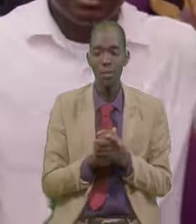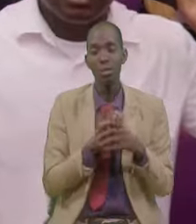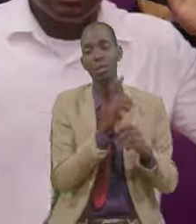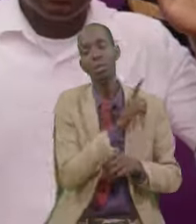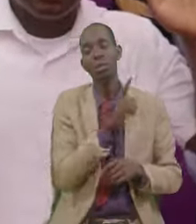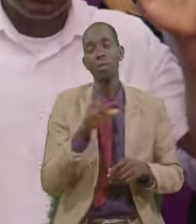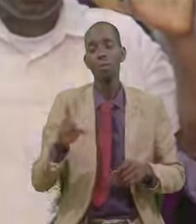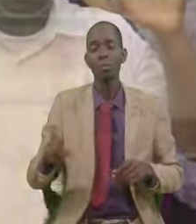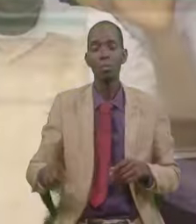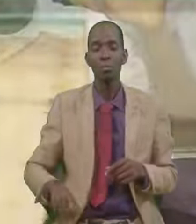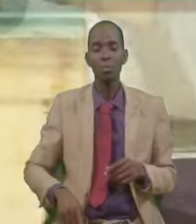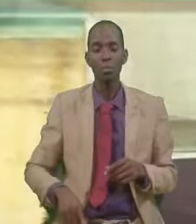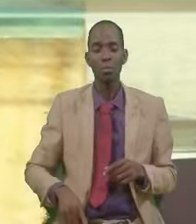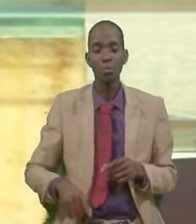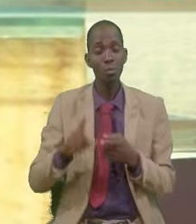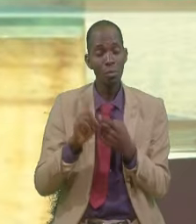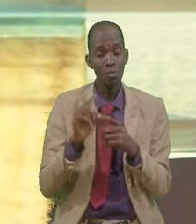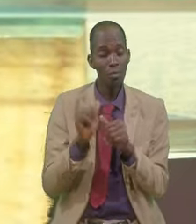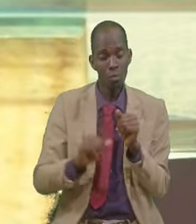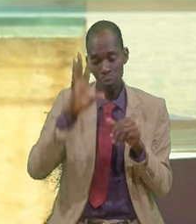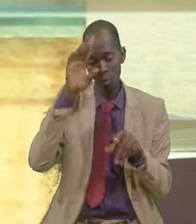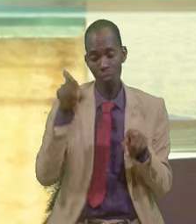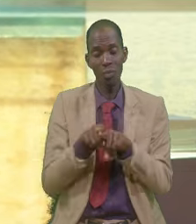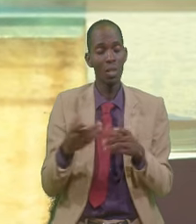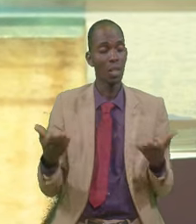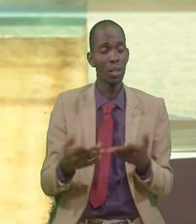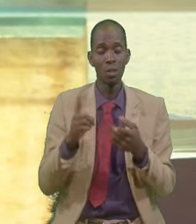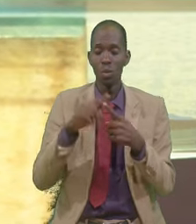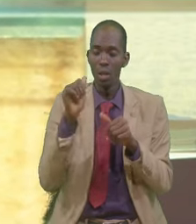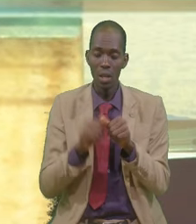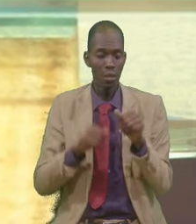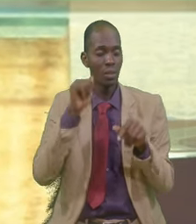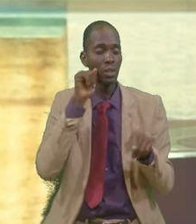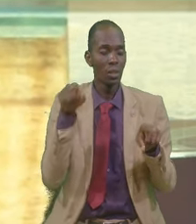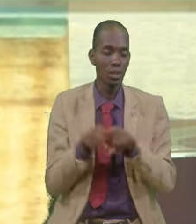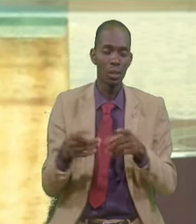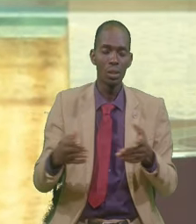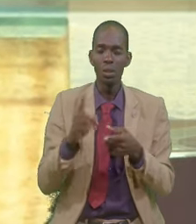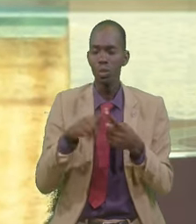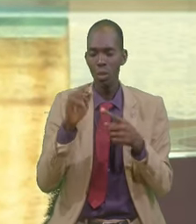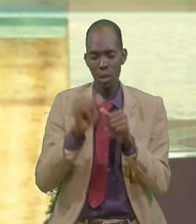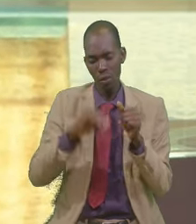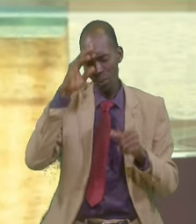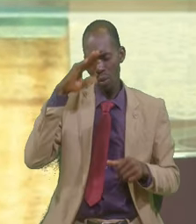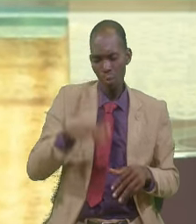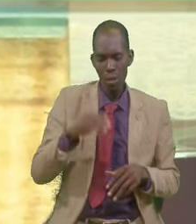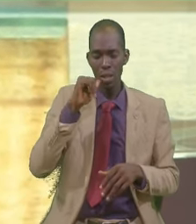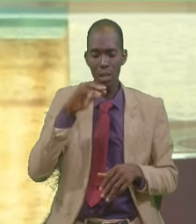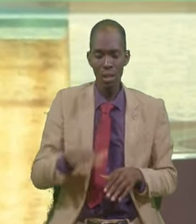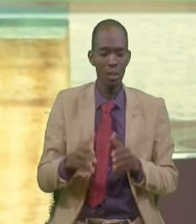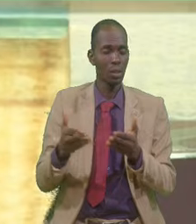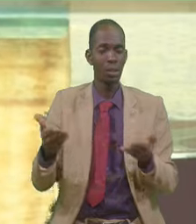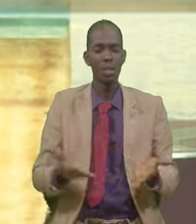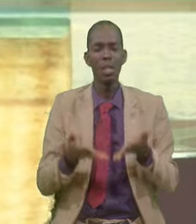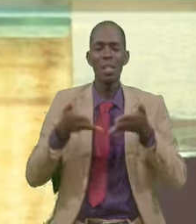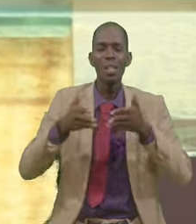Lord, to every brother here, to every sister here, to every boy, every girl here,